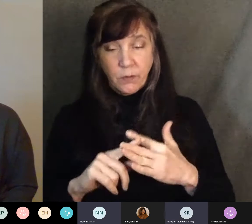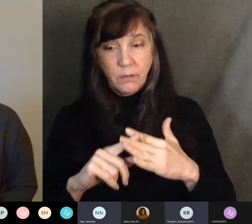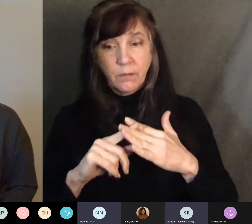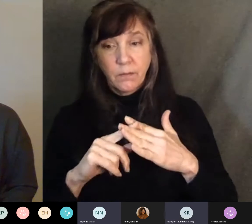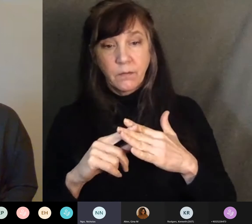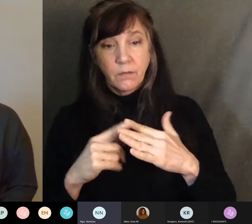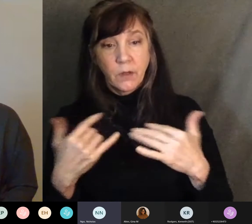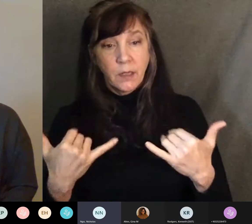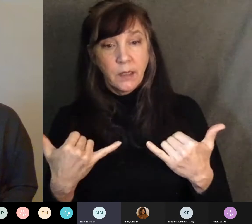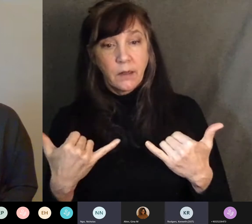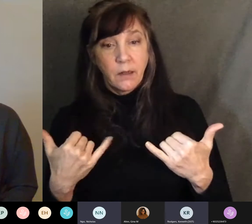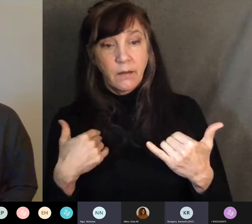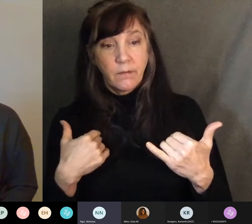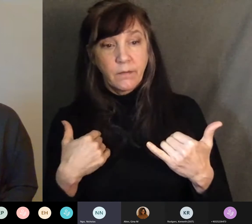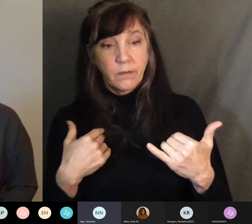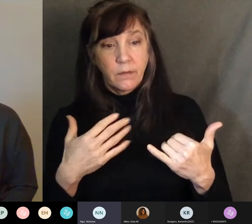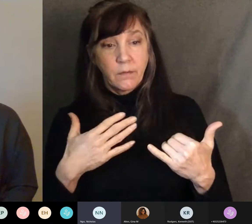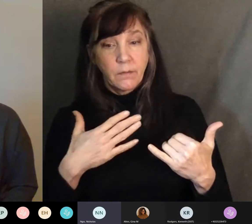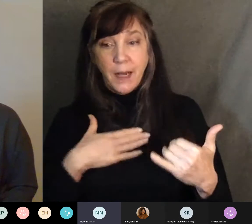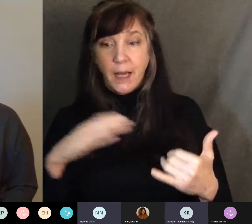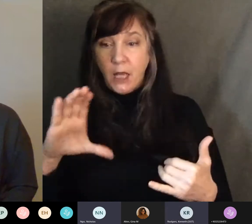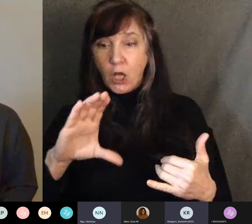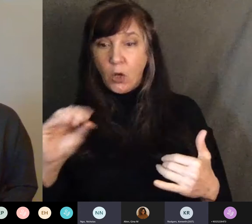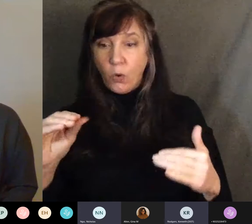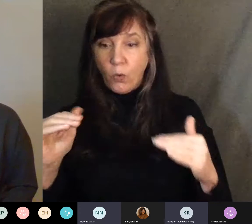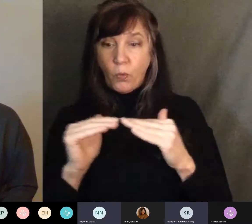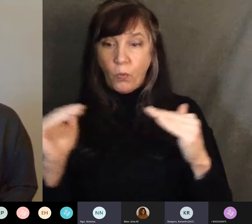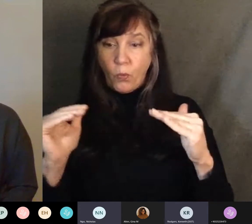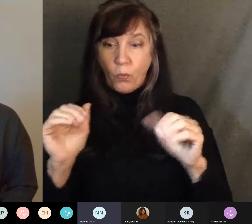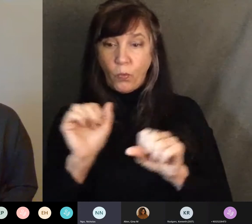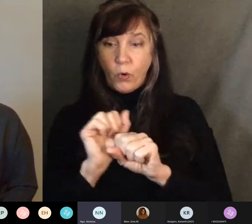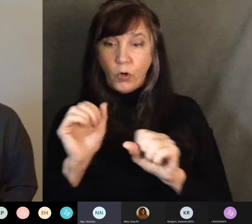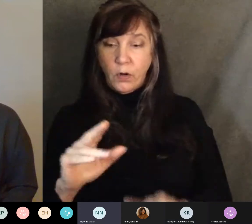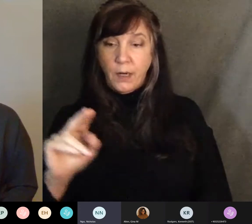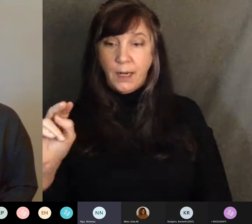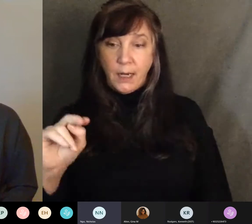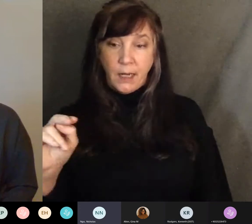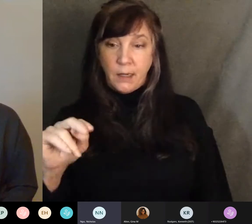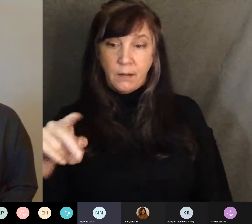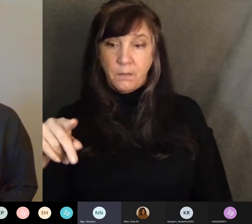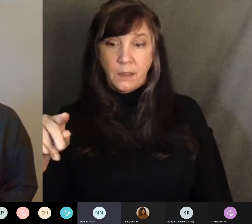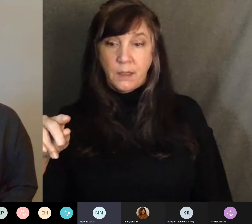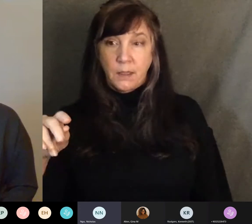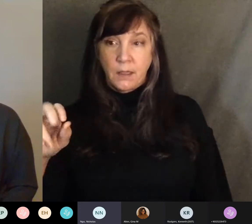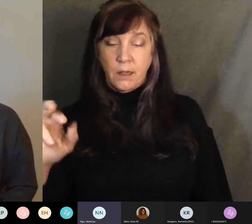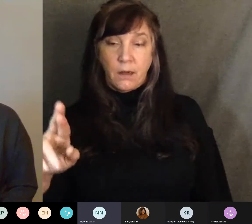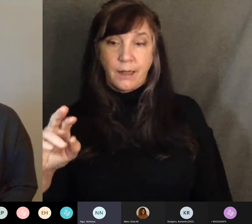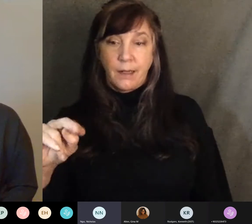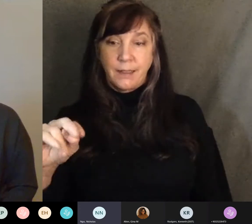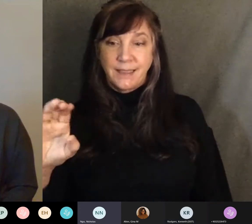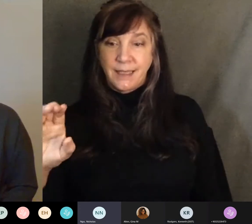have my colleague from NCR, our Neighborhood and Community Relations, Erica Myers,